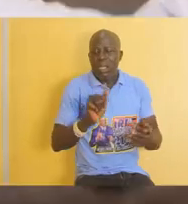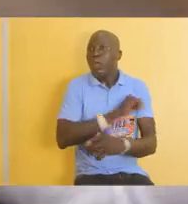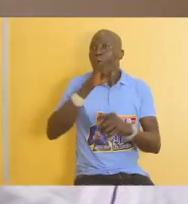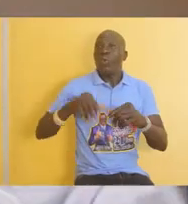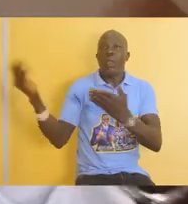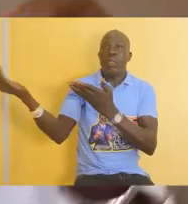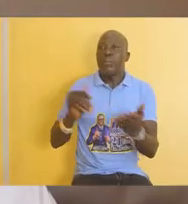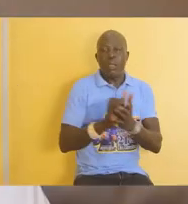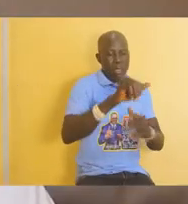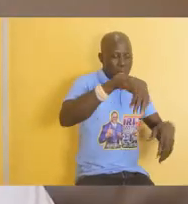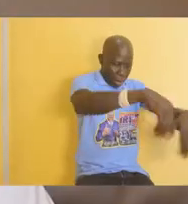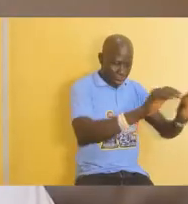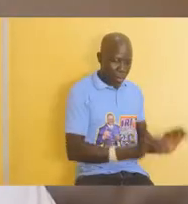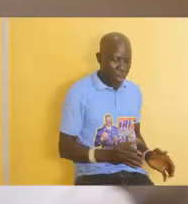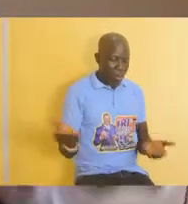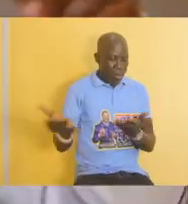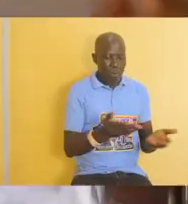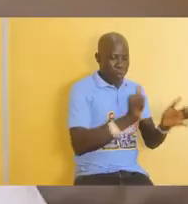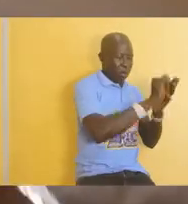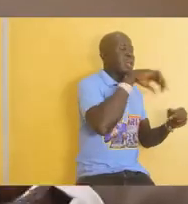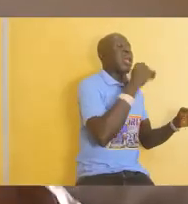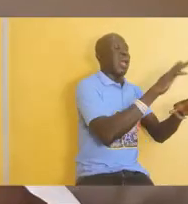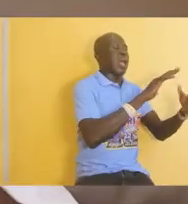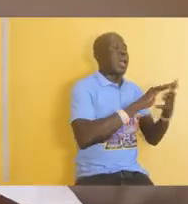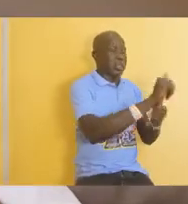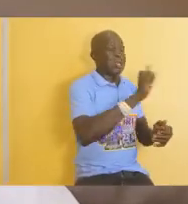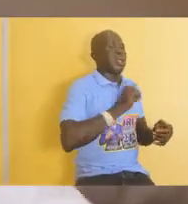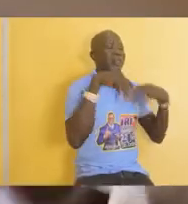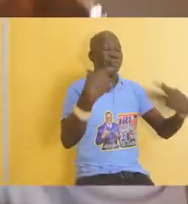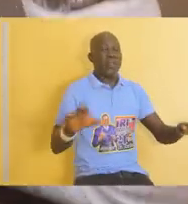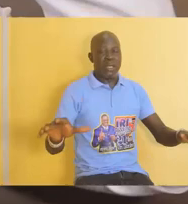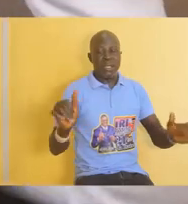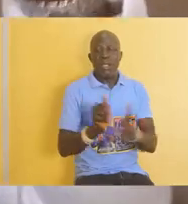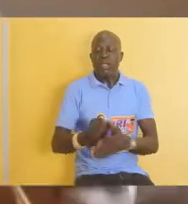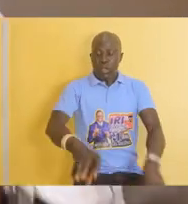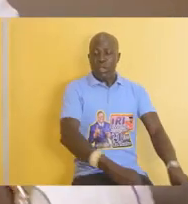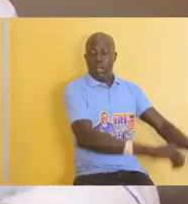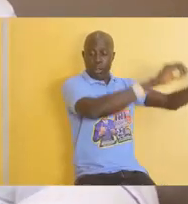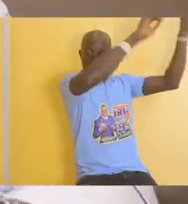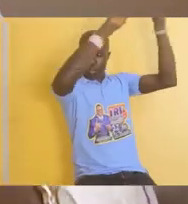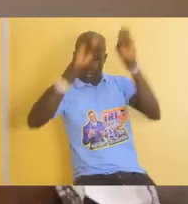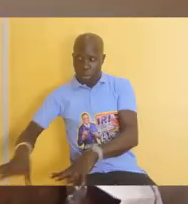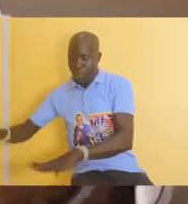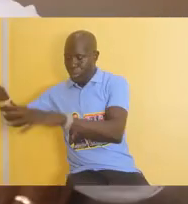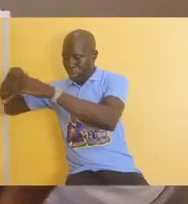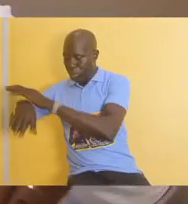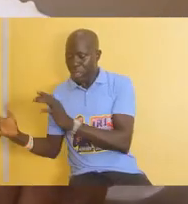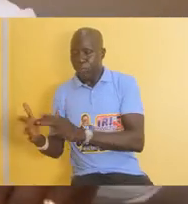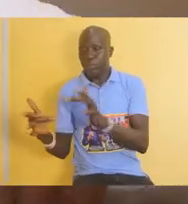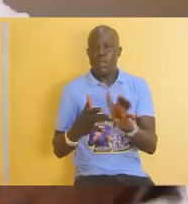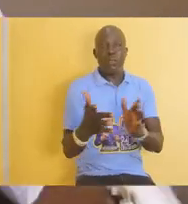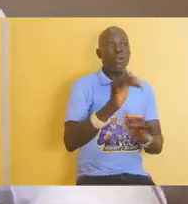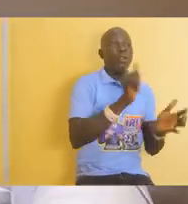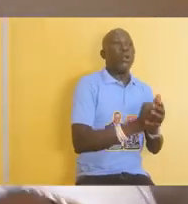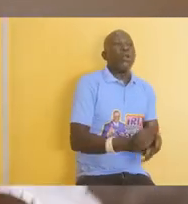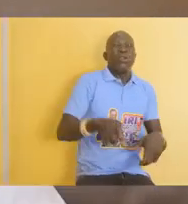egbo oku ma yen. As they carried the pelicans of that man. Won ti gba ko ti tan. They were saying that that is a. Won ju sinu kodo. They put him in the pit. Bi bere ko won